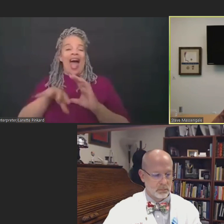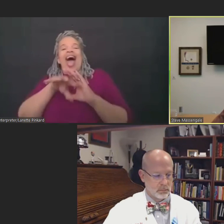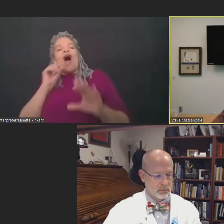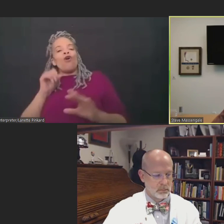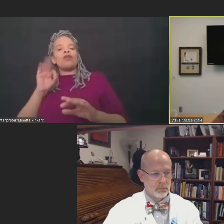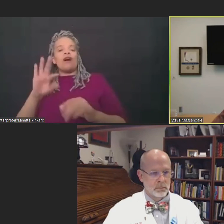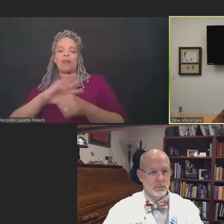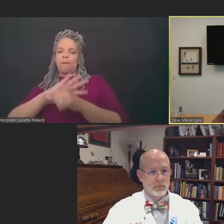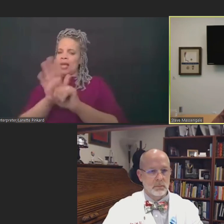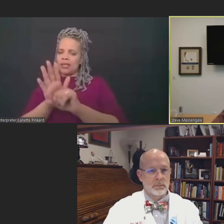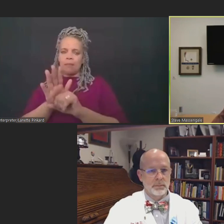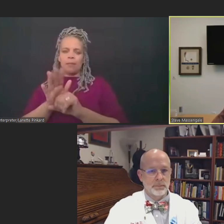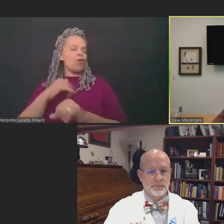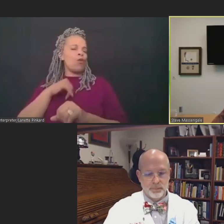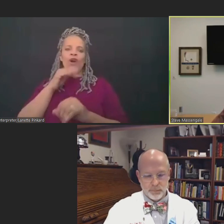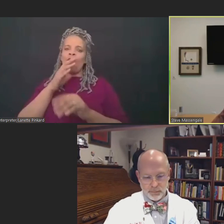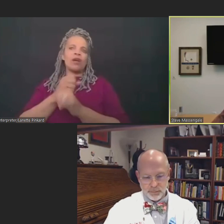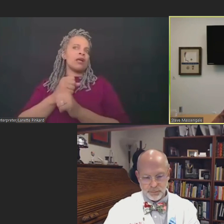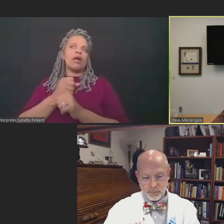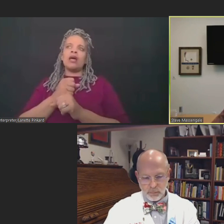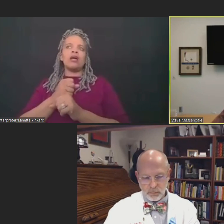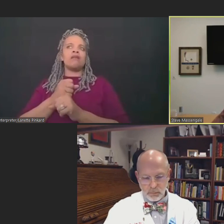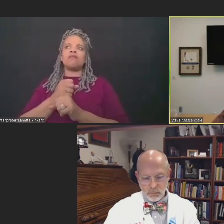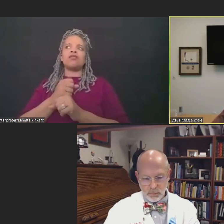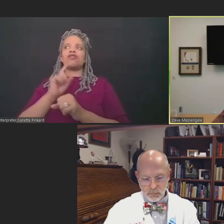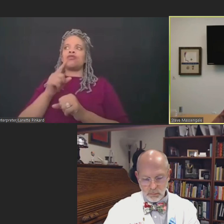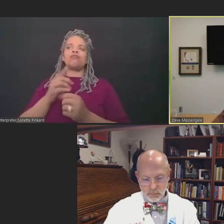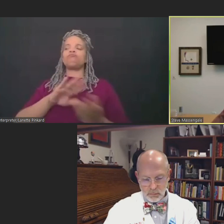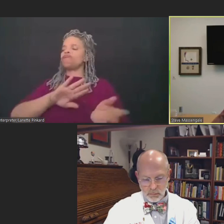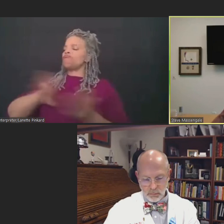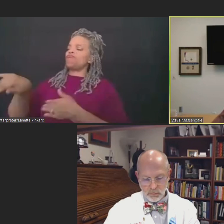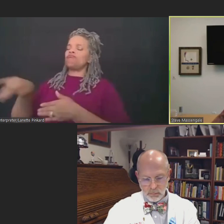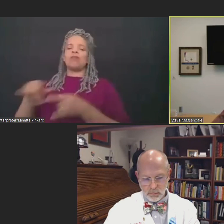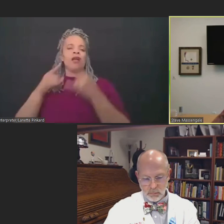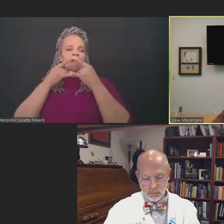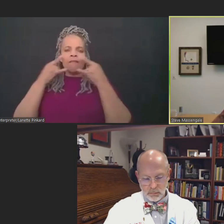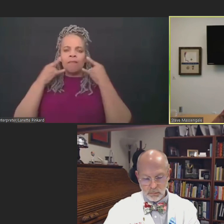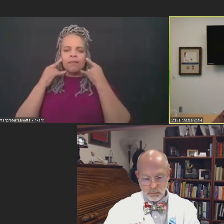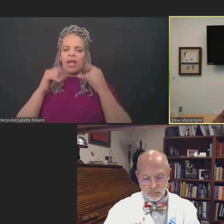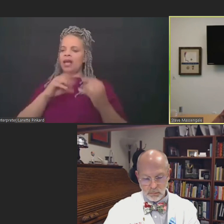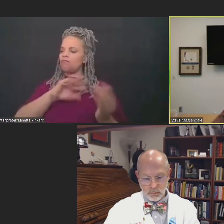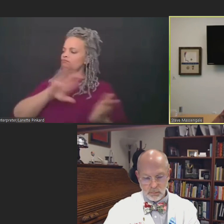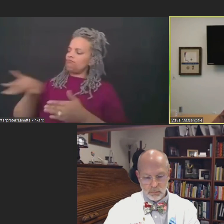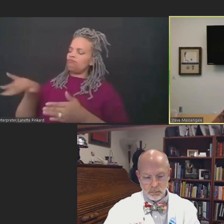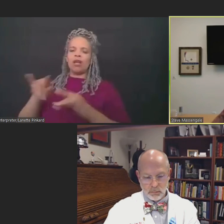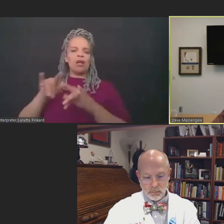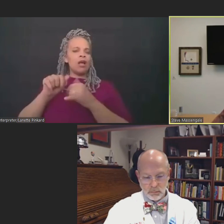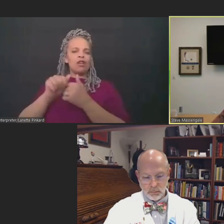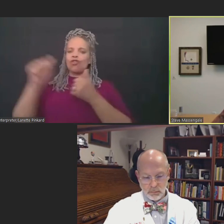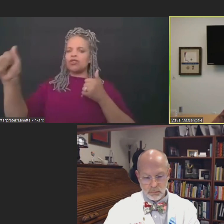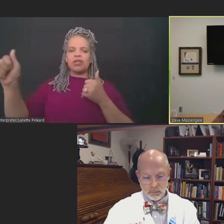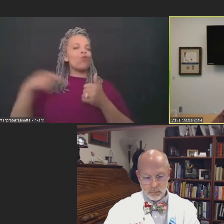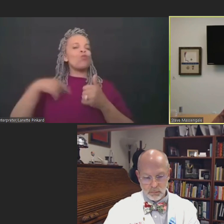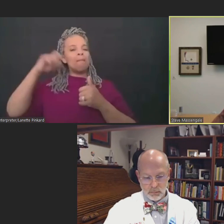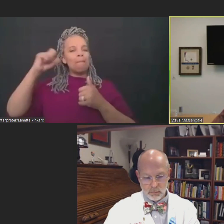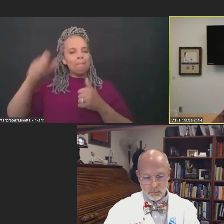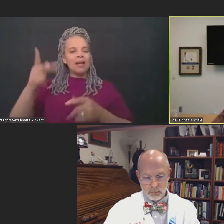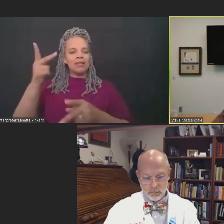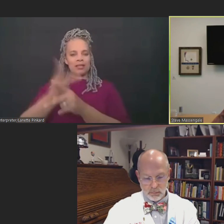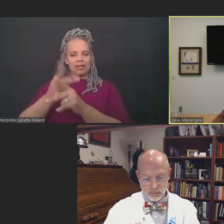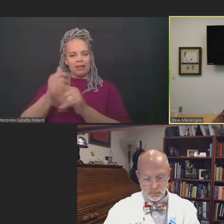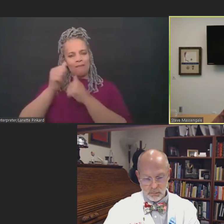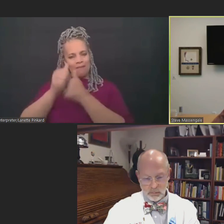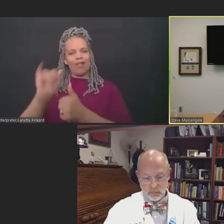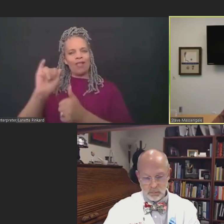a pass on face masks. We don't get a pass on social distancing, but we can maintain those protocols. And I believe that